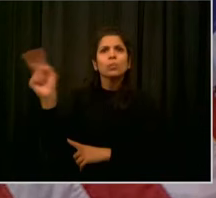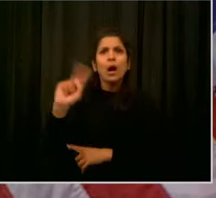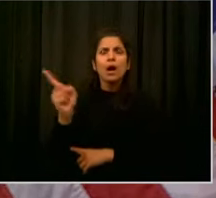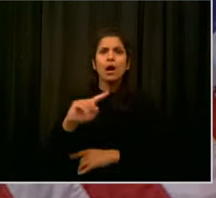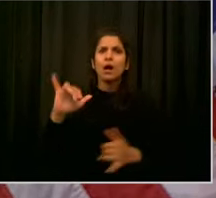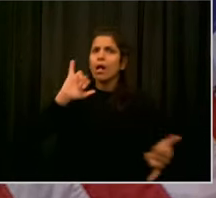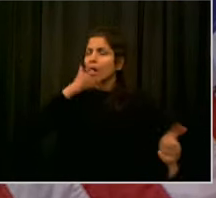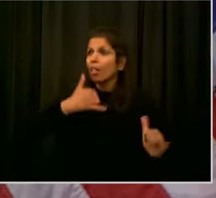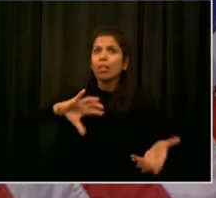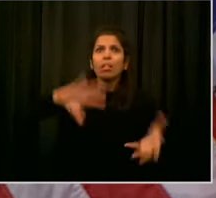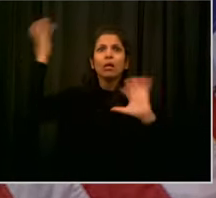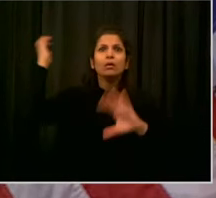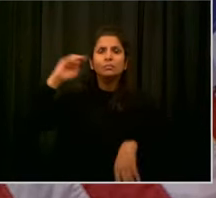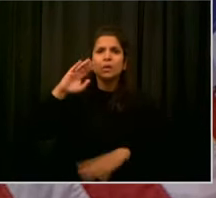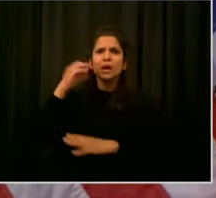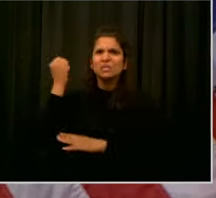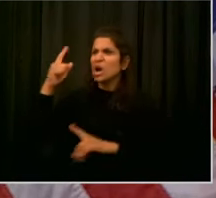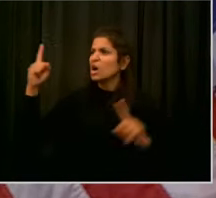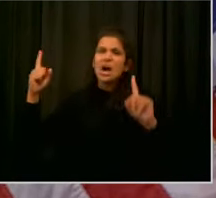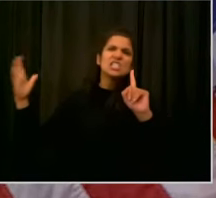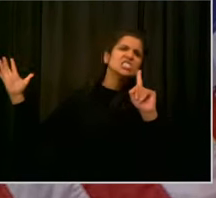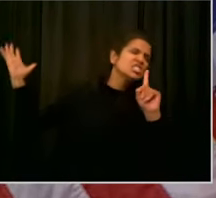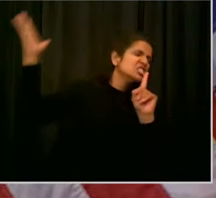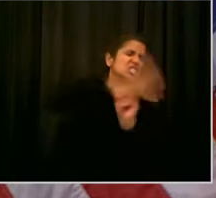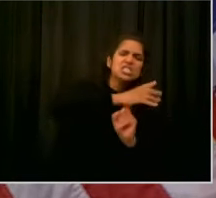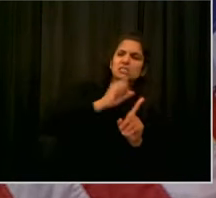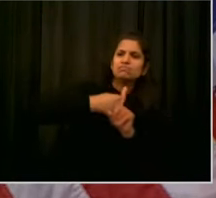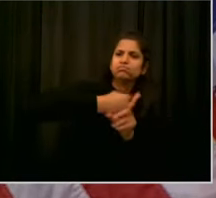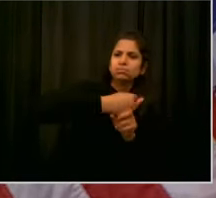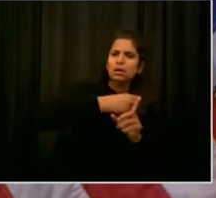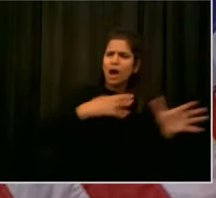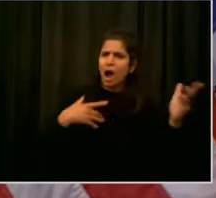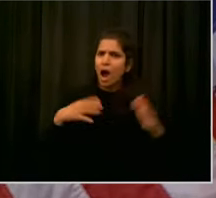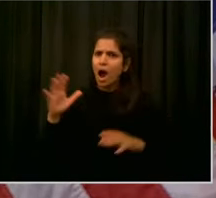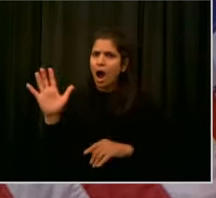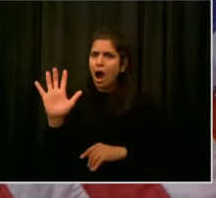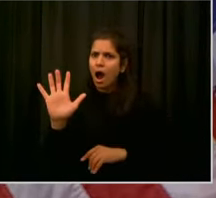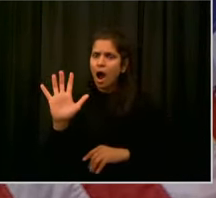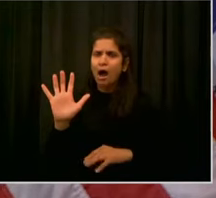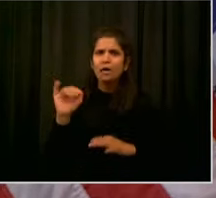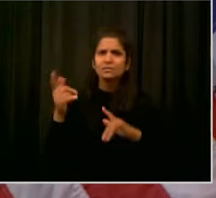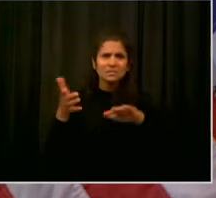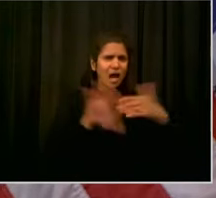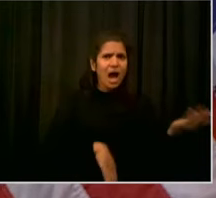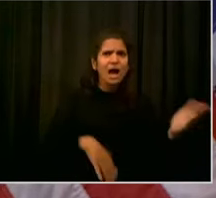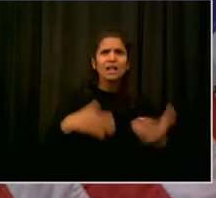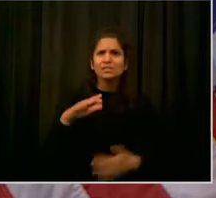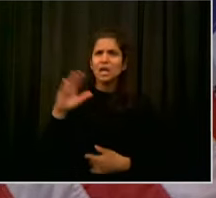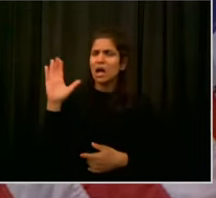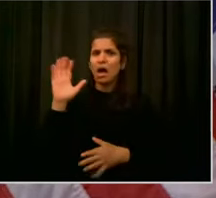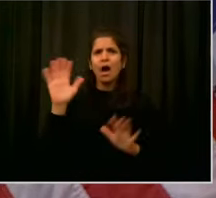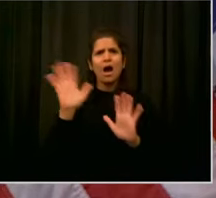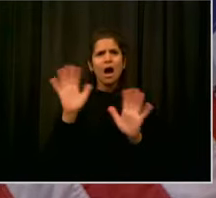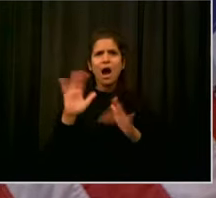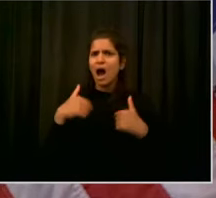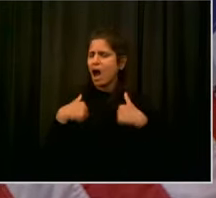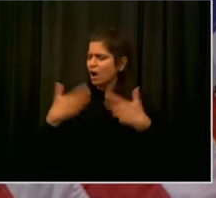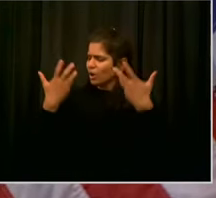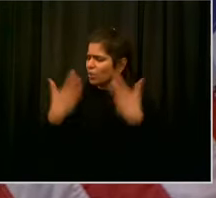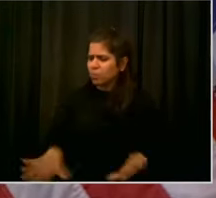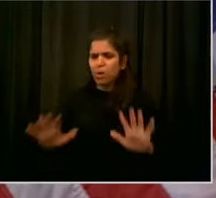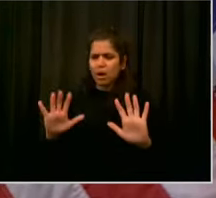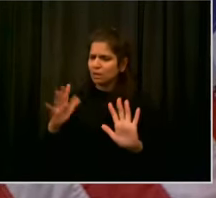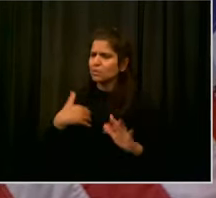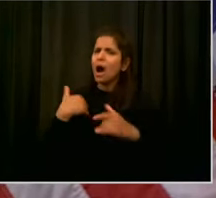you, it was not easy. I saw all the things being thrown at our officers that put their safety in danger. I saw the attacks on our